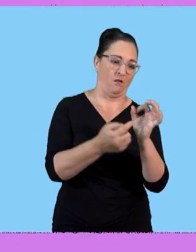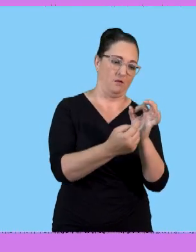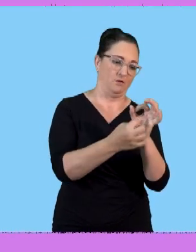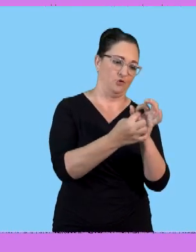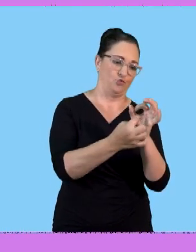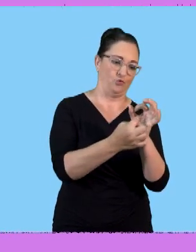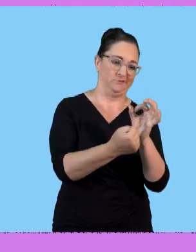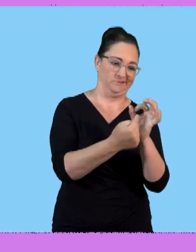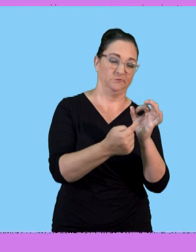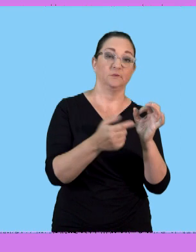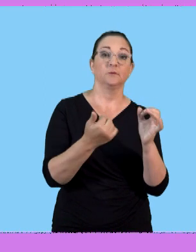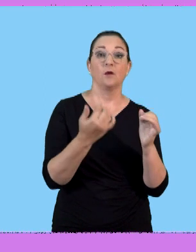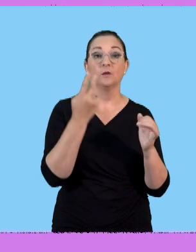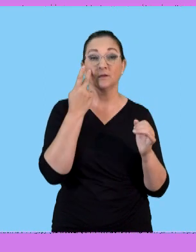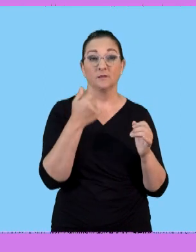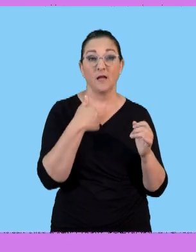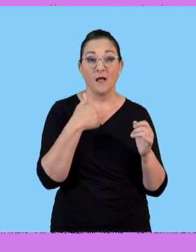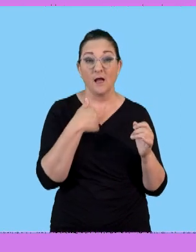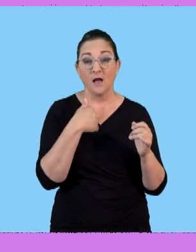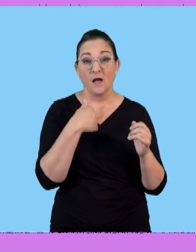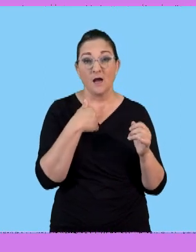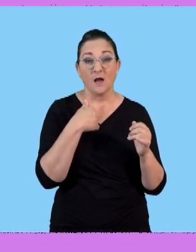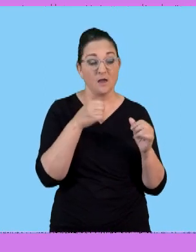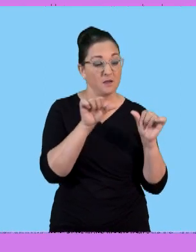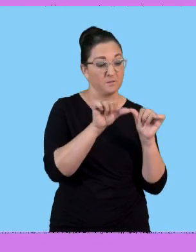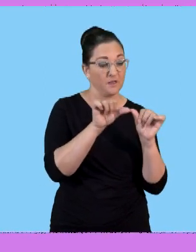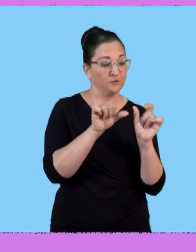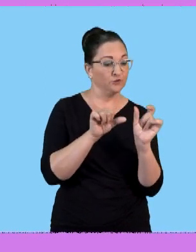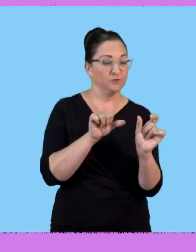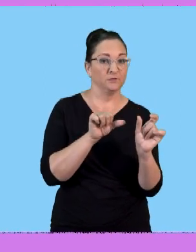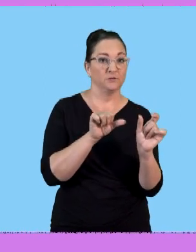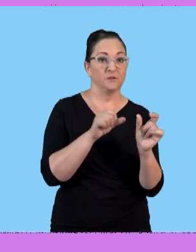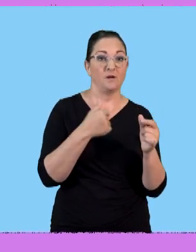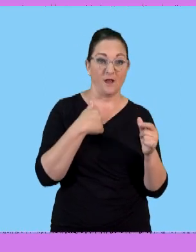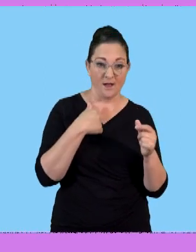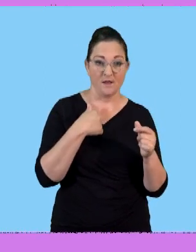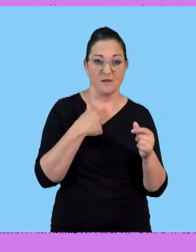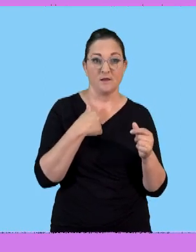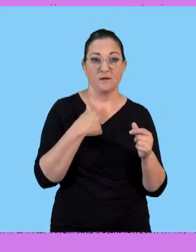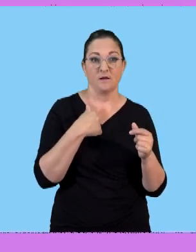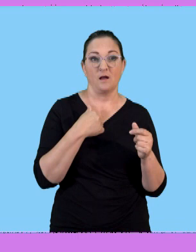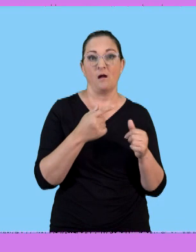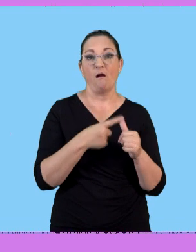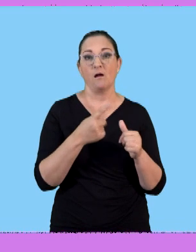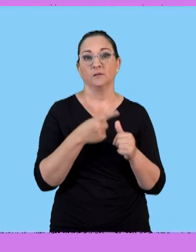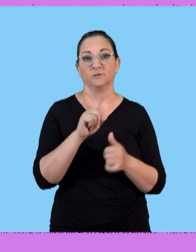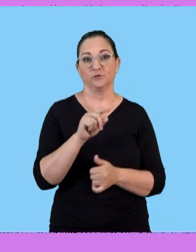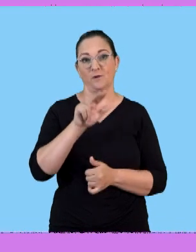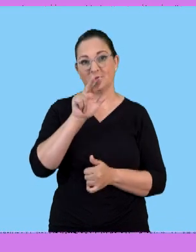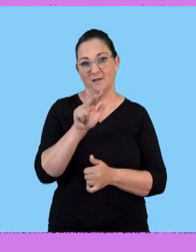your answer. So when I measured the distance between these two points on the map here, I got an answer